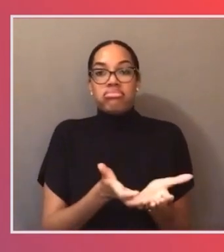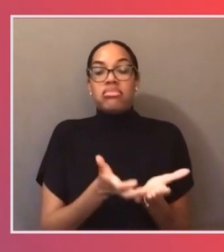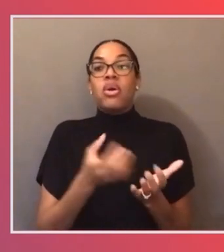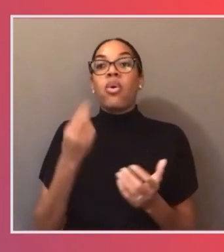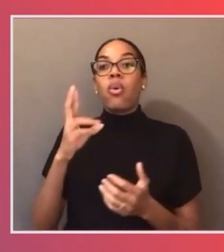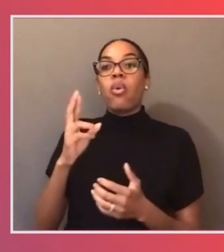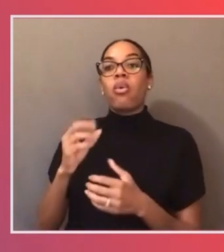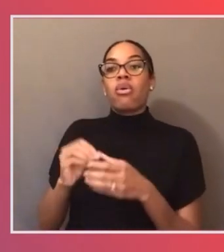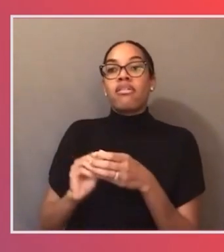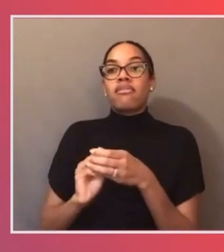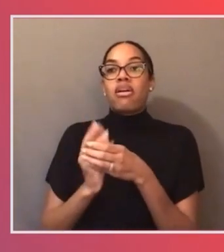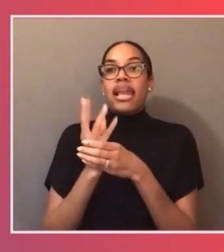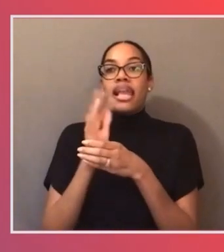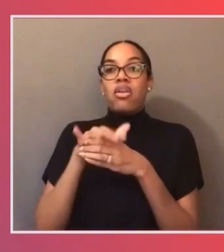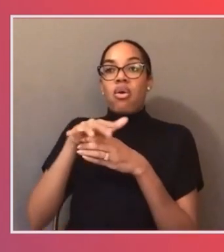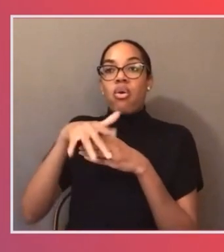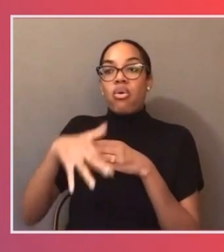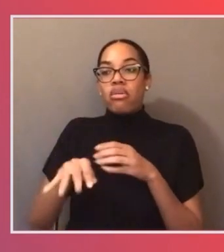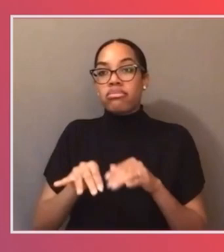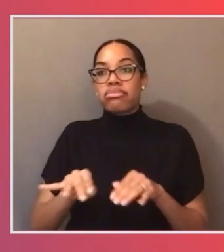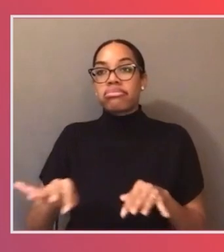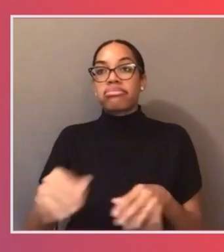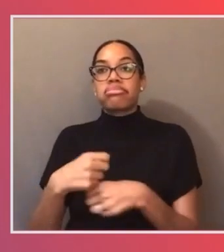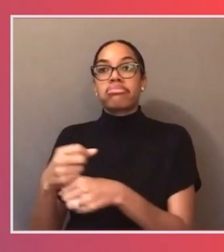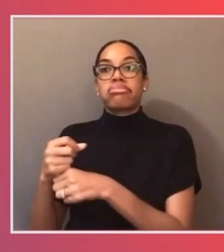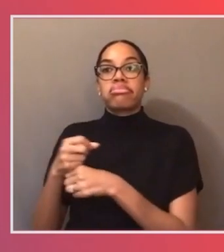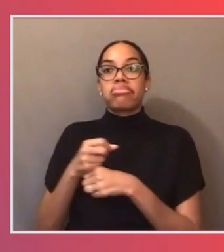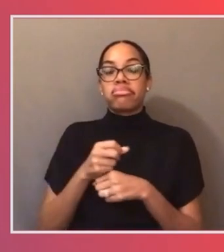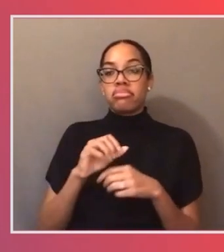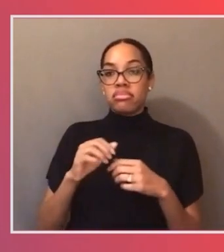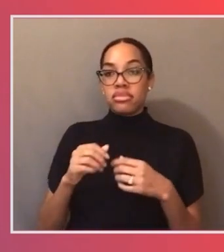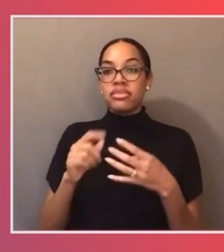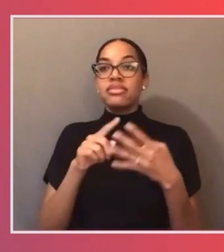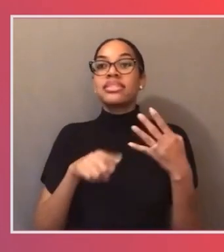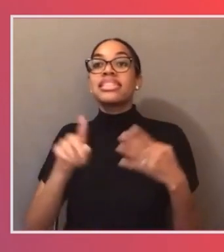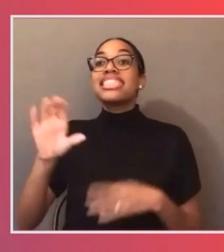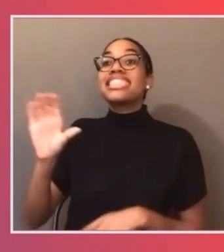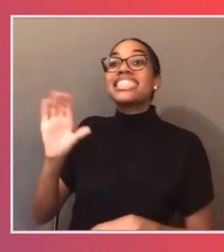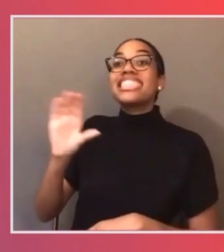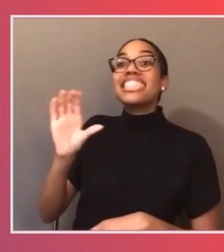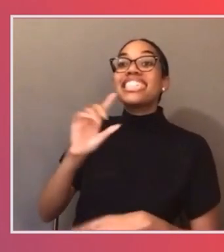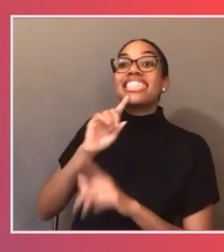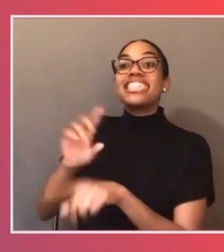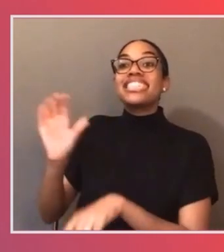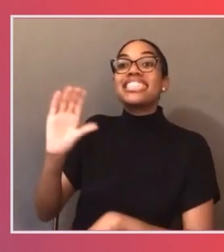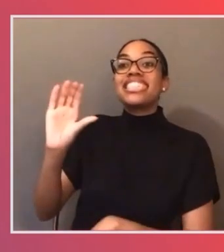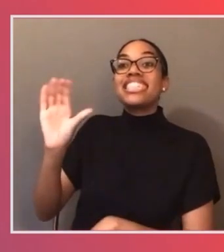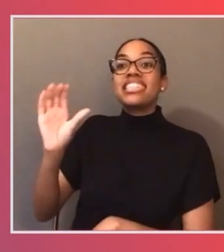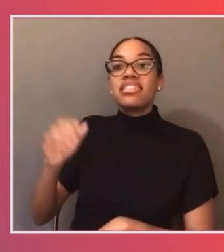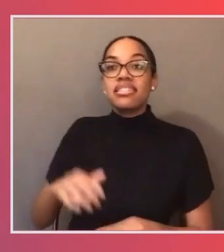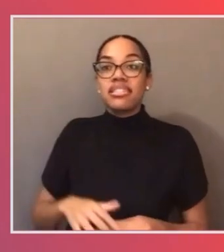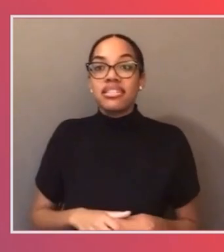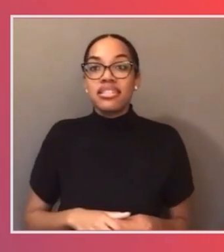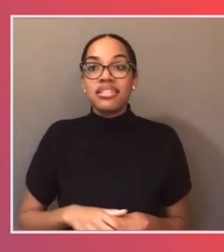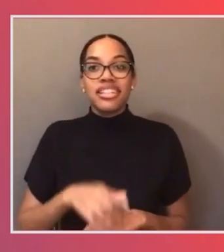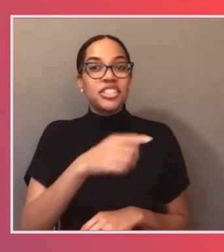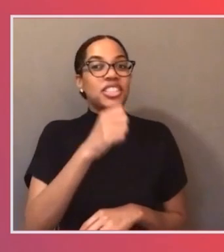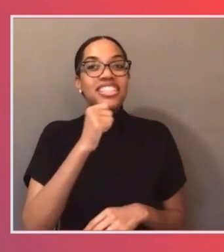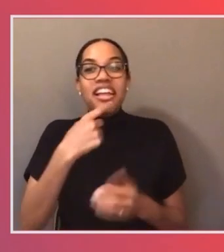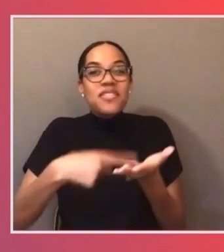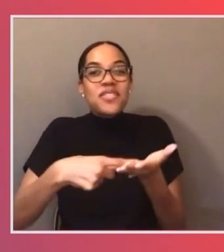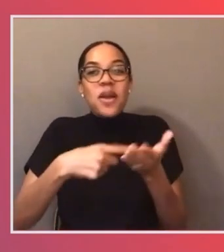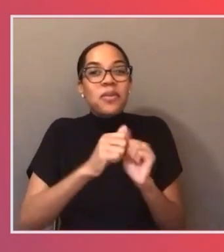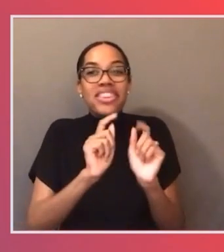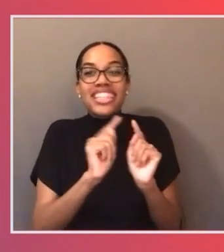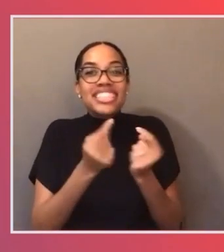She's making a That is bold right. choice. She didn't even consult with you guys. She's making the call. Sure you don't want to think about it? D. Is she a